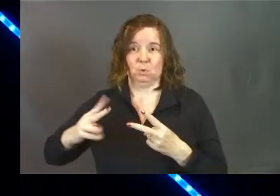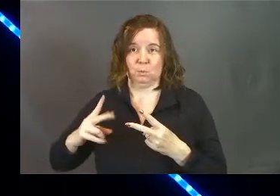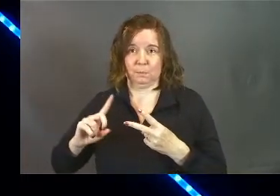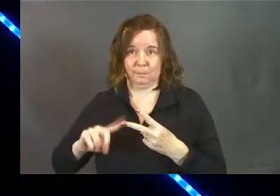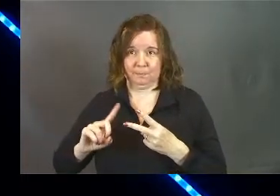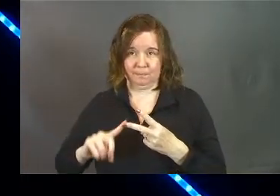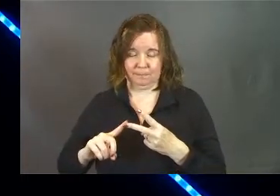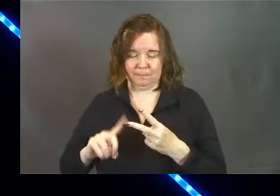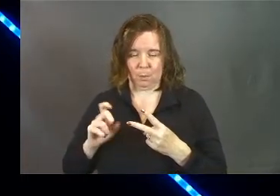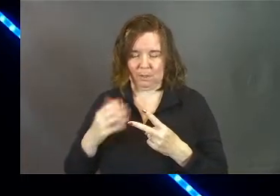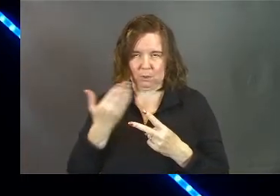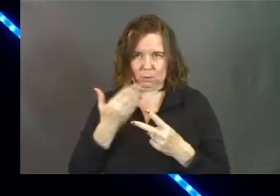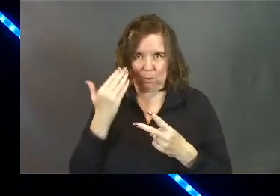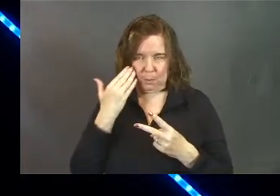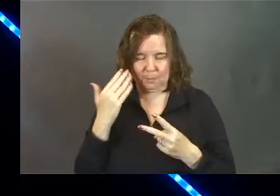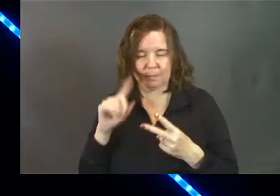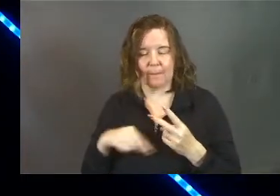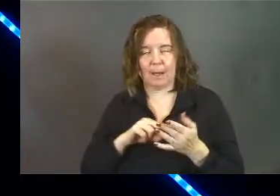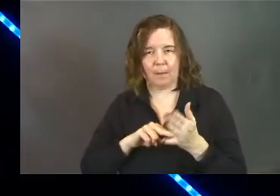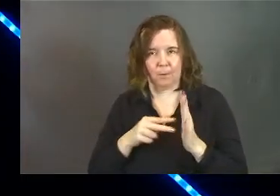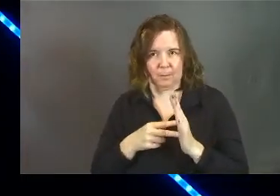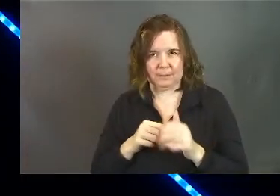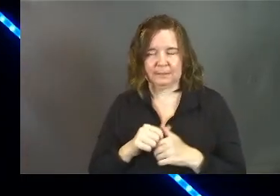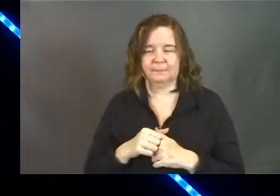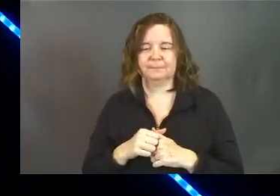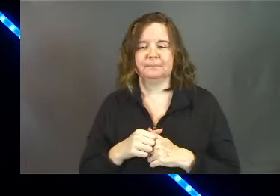of the things that we need to know about purpose.